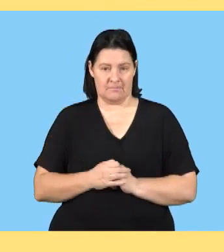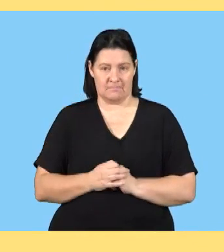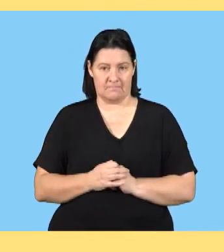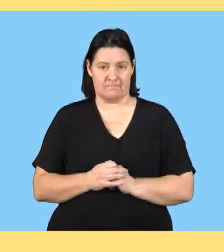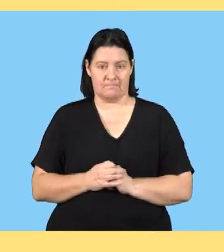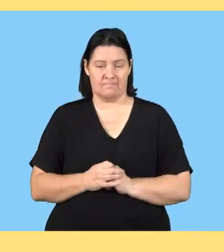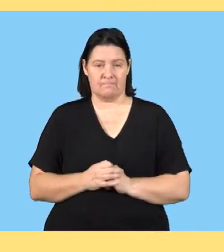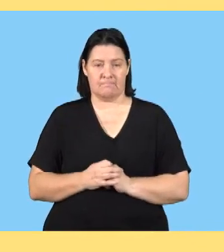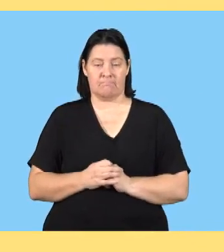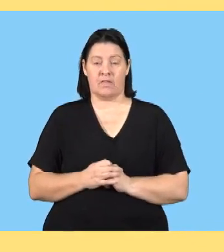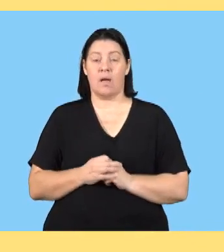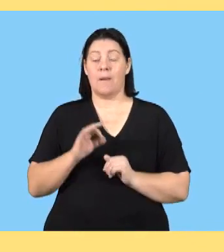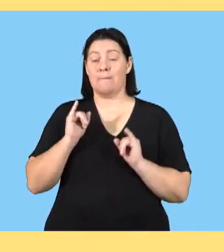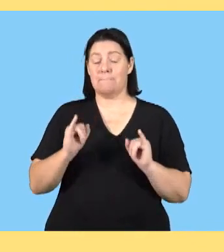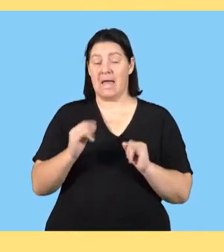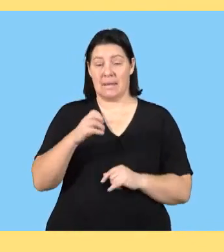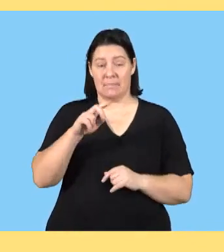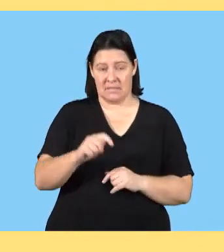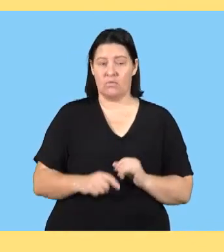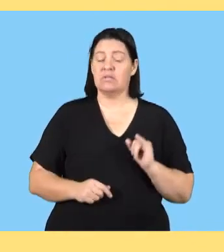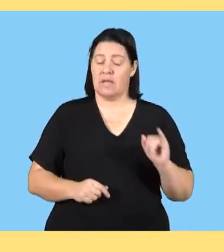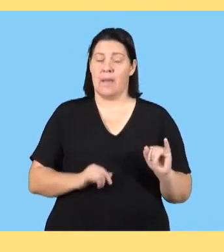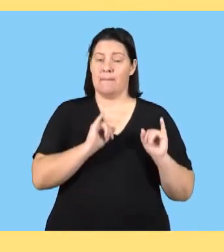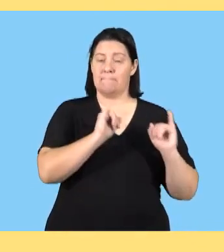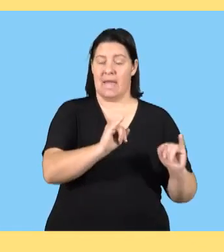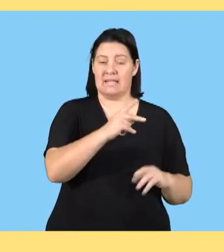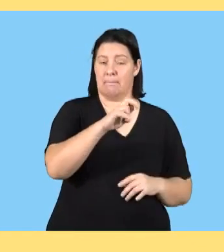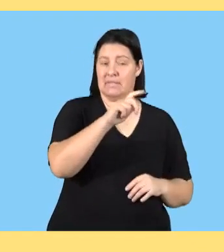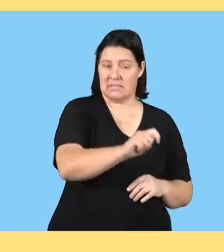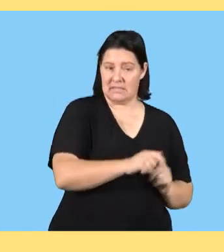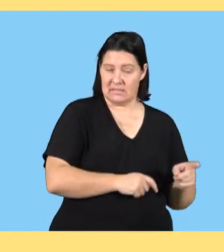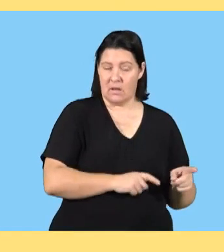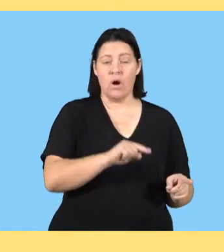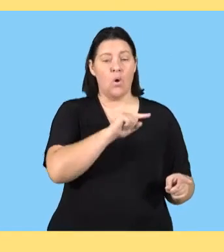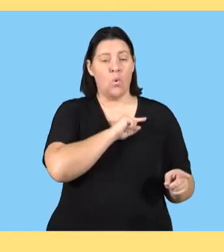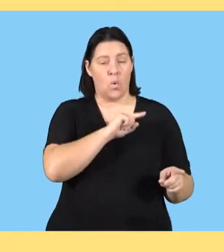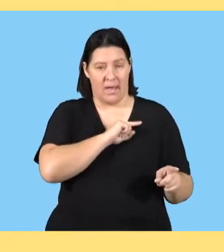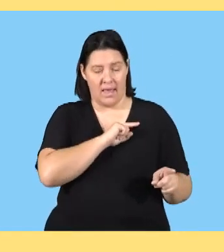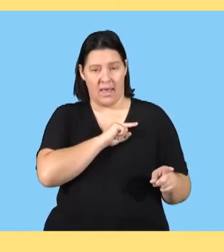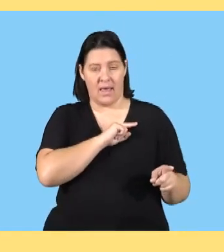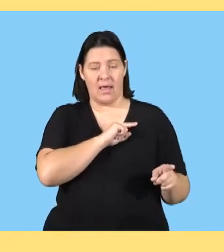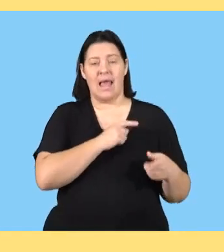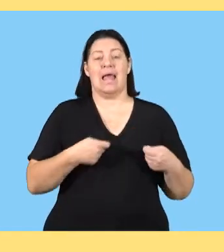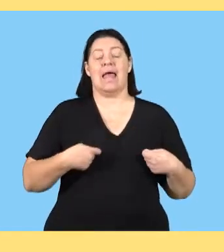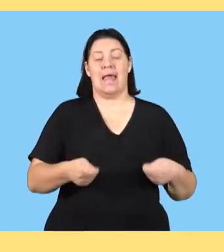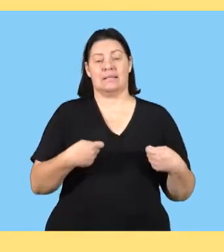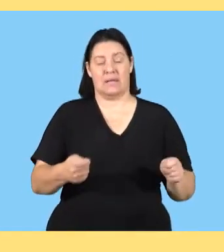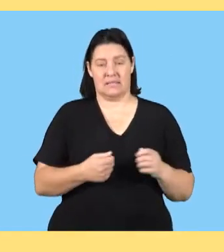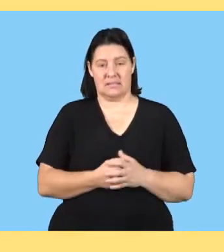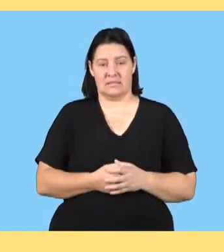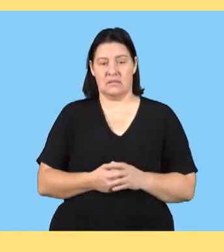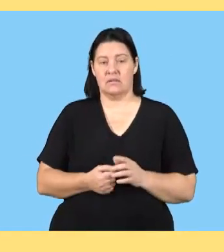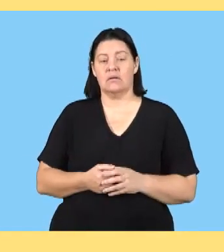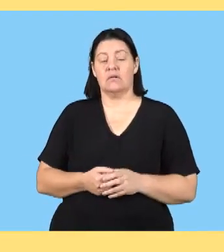1,300. Once we have bad debts, we debit bad debts because it is an expense.